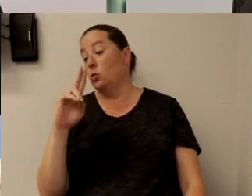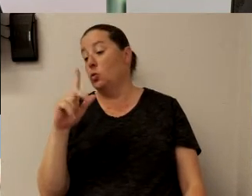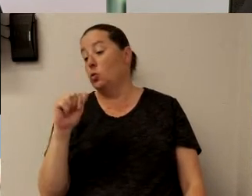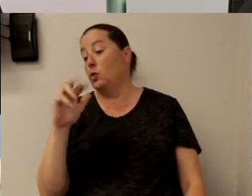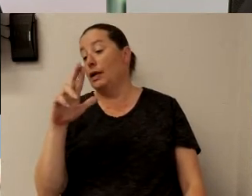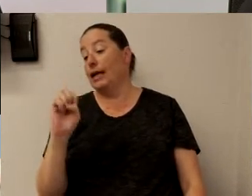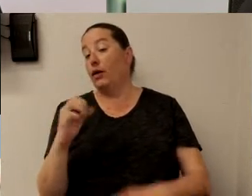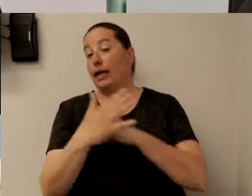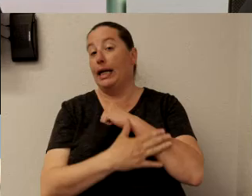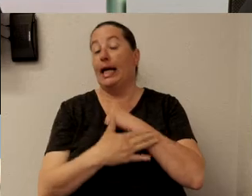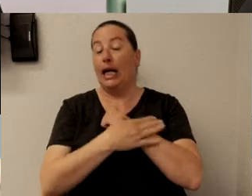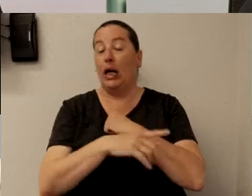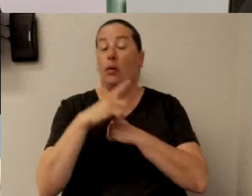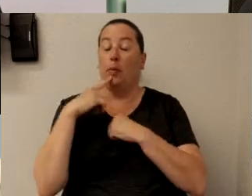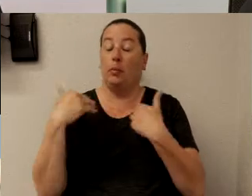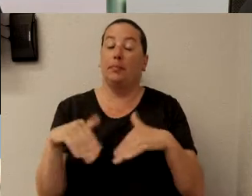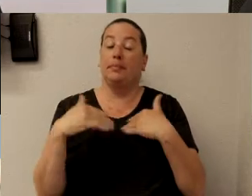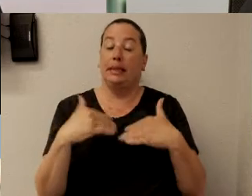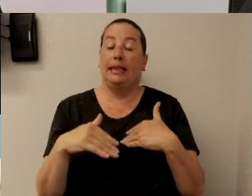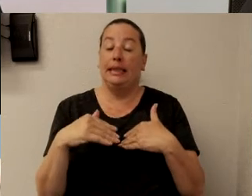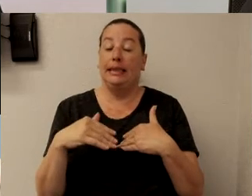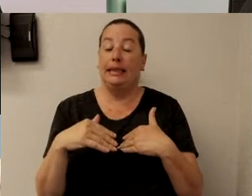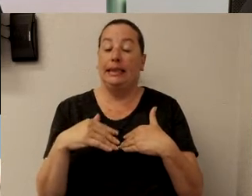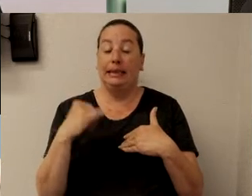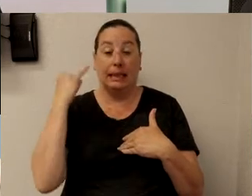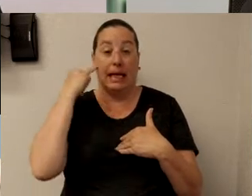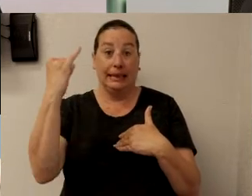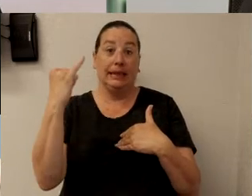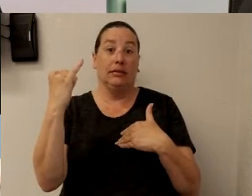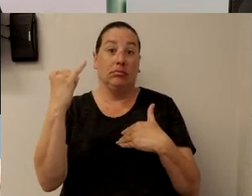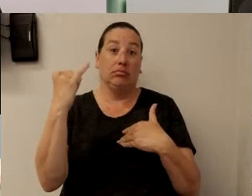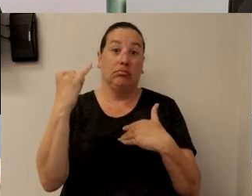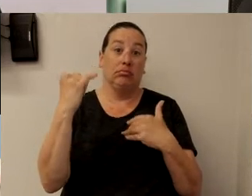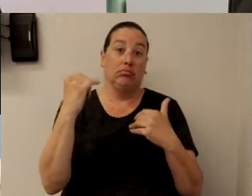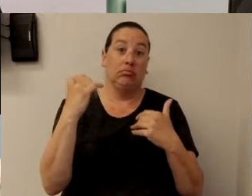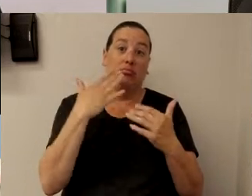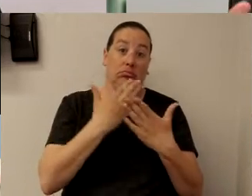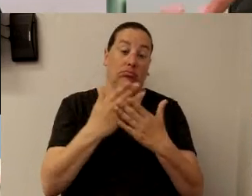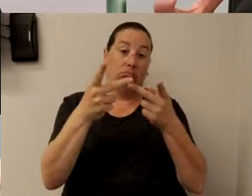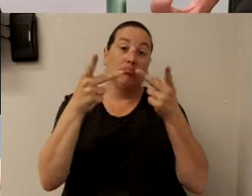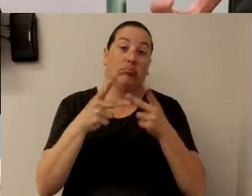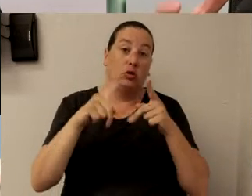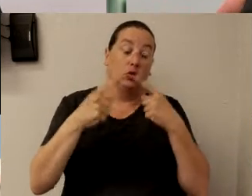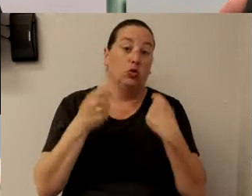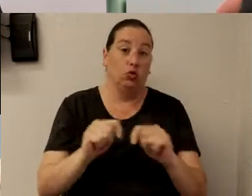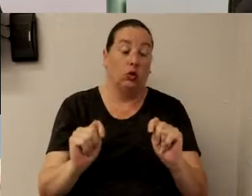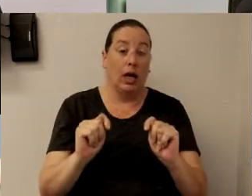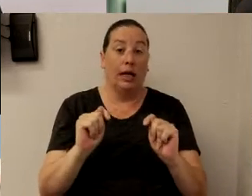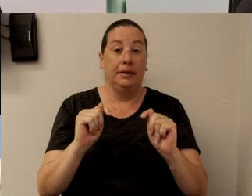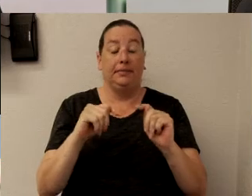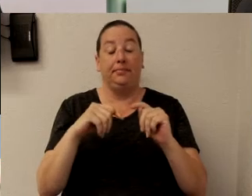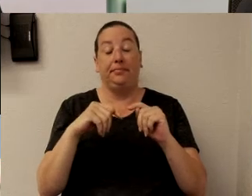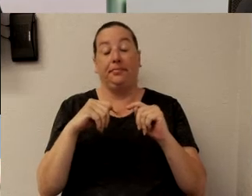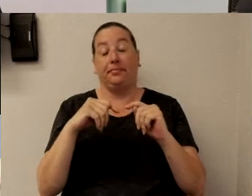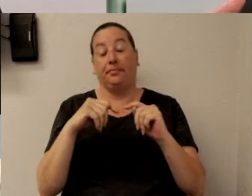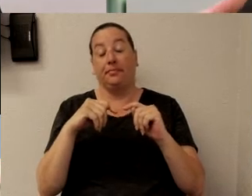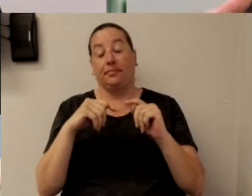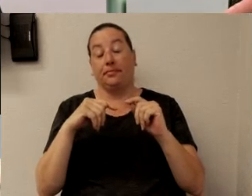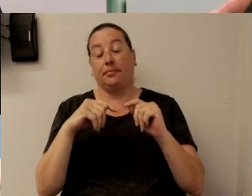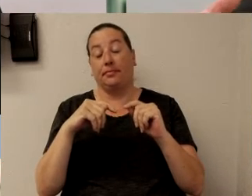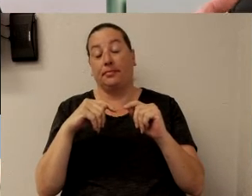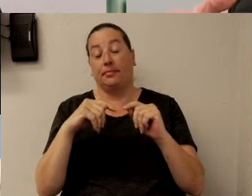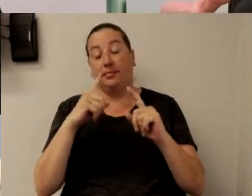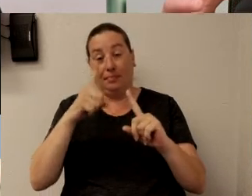would be an ideal place to trial it, particularly given the very